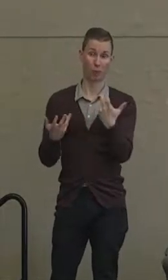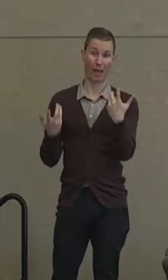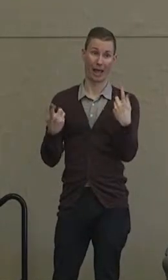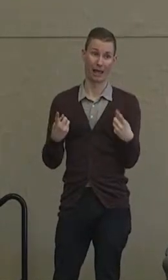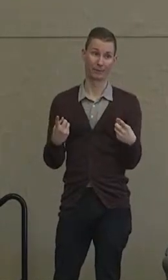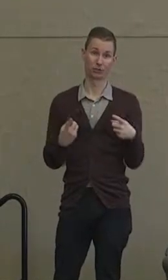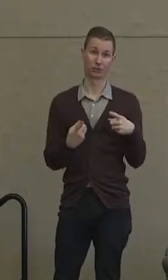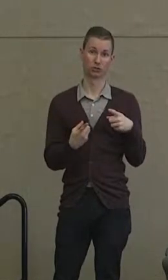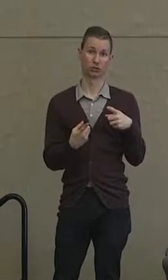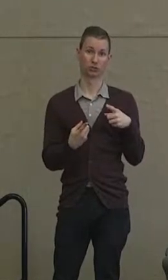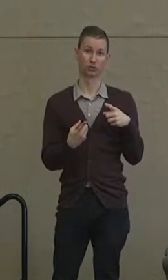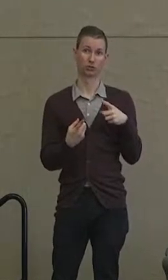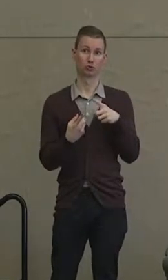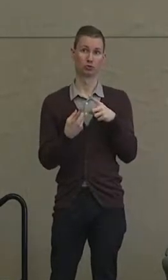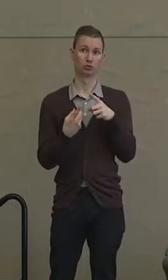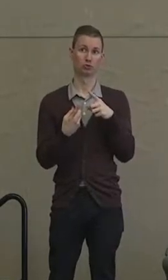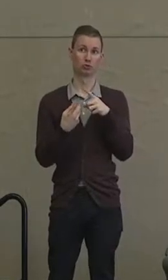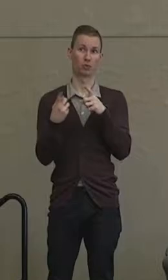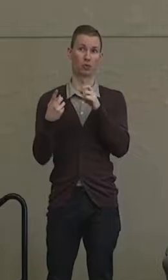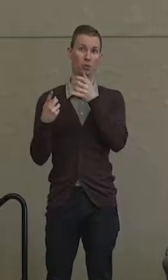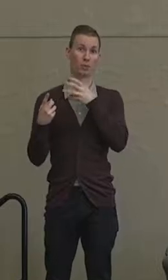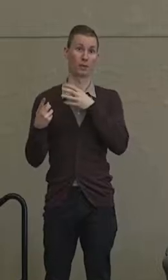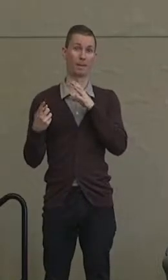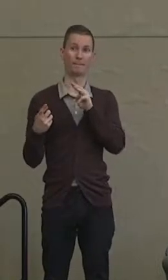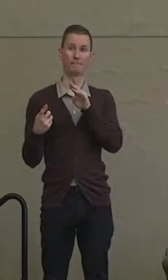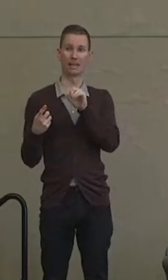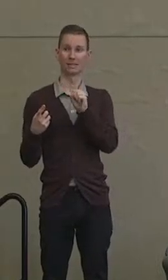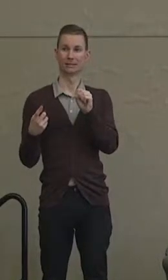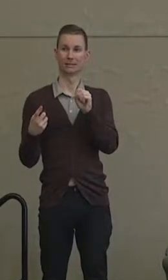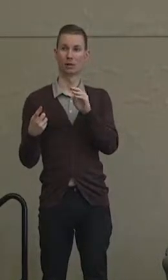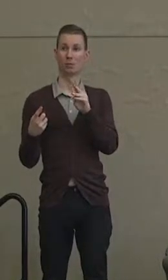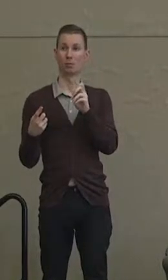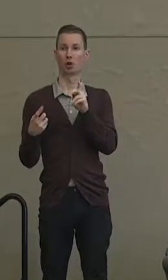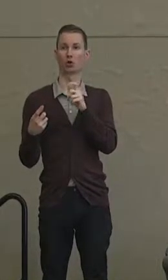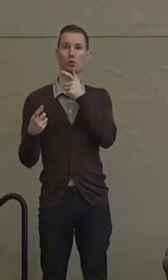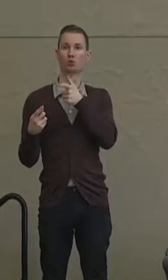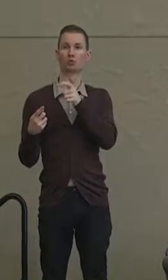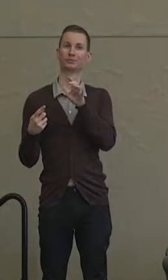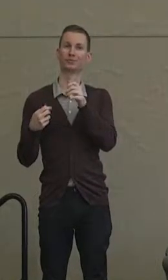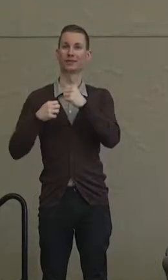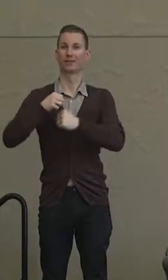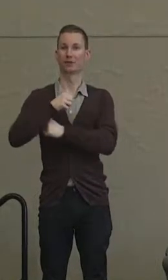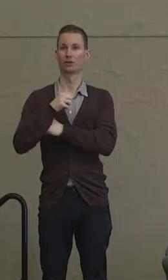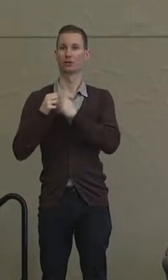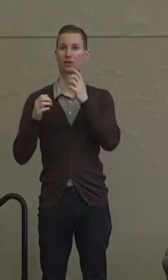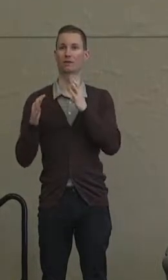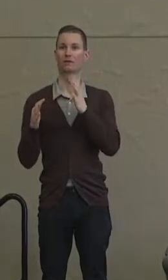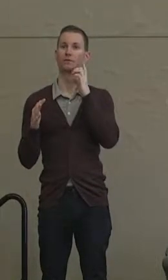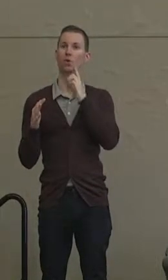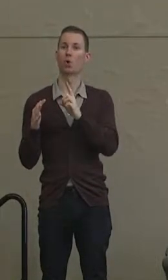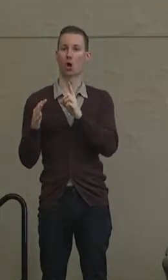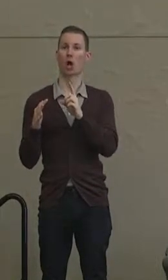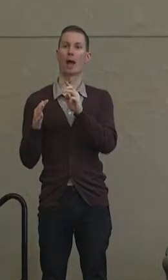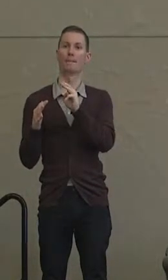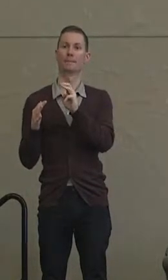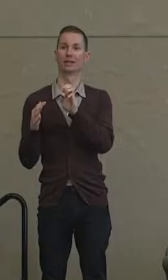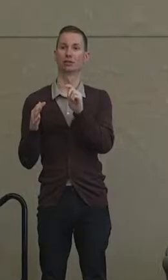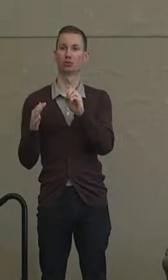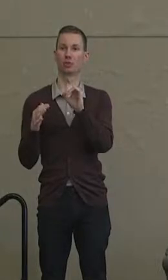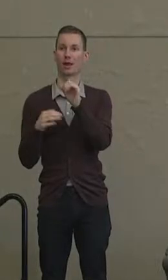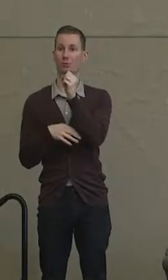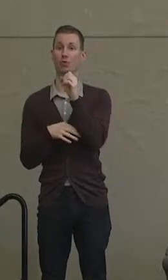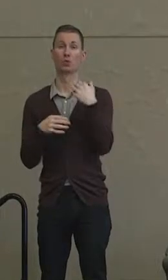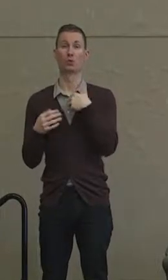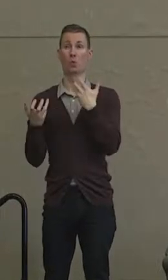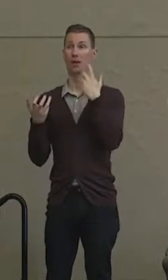happened to her to Ms. Burke, who was in many ways the founder of the Me Too movement. So we want to hold both the general experience as well